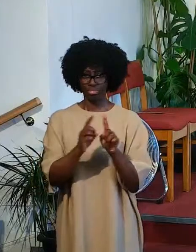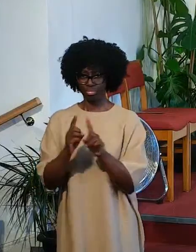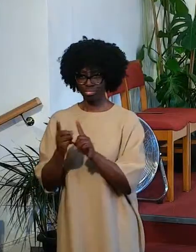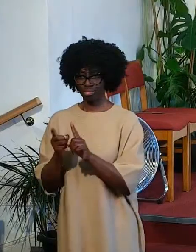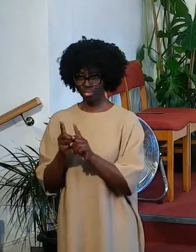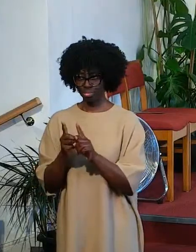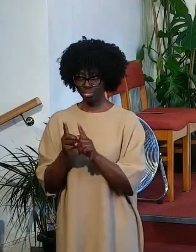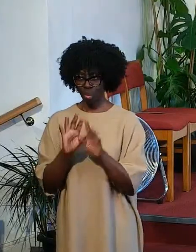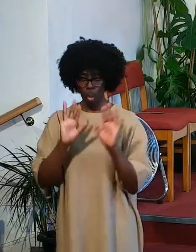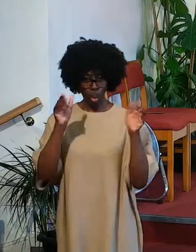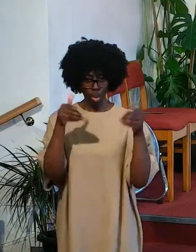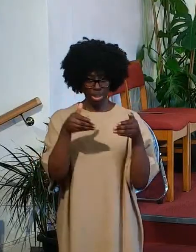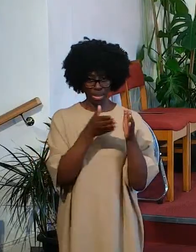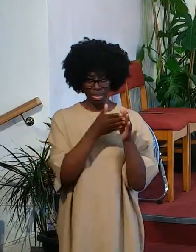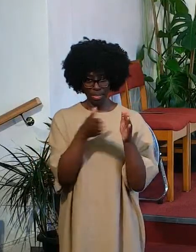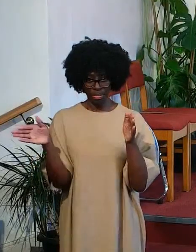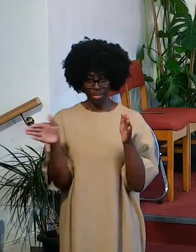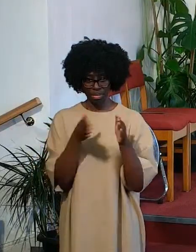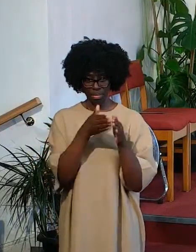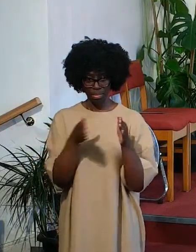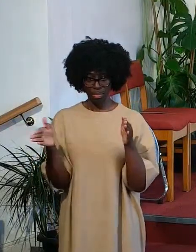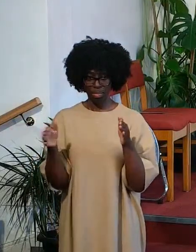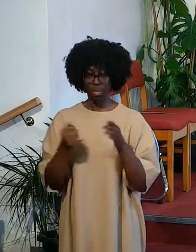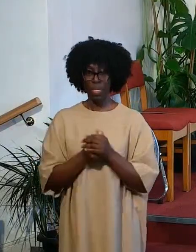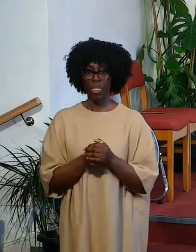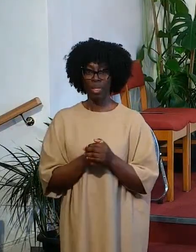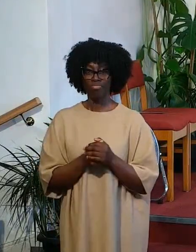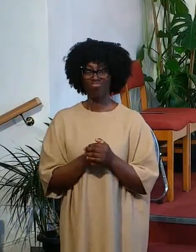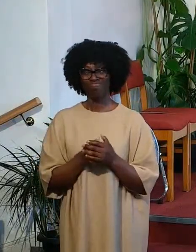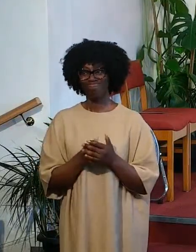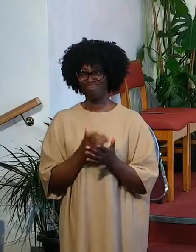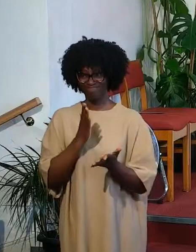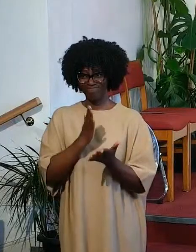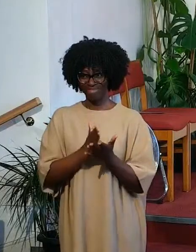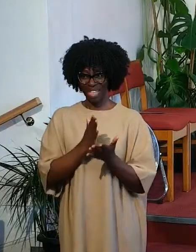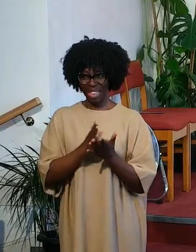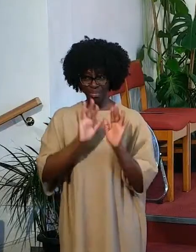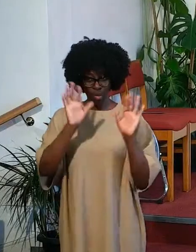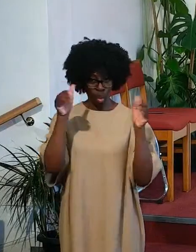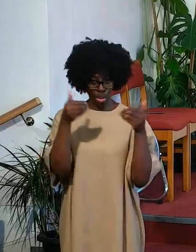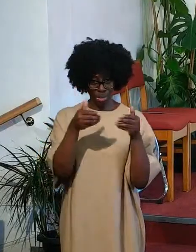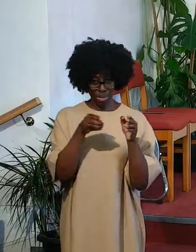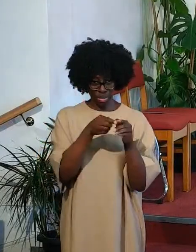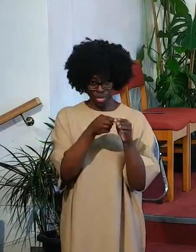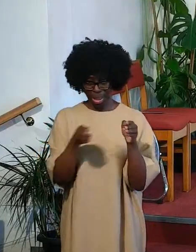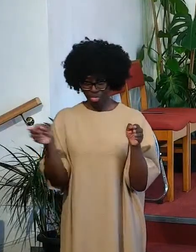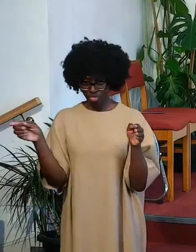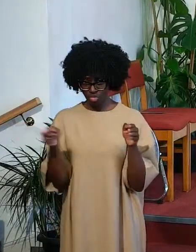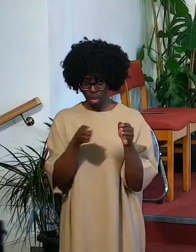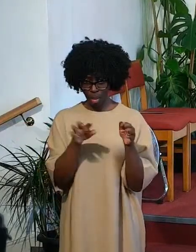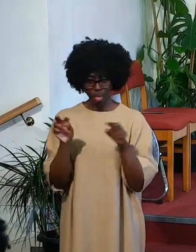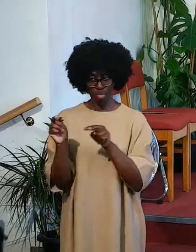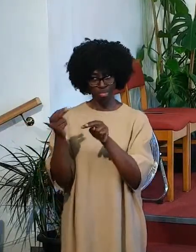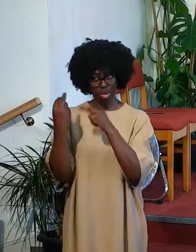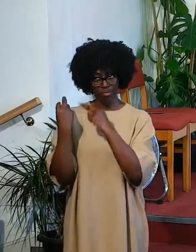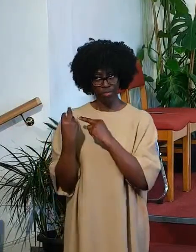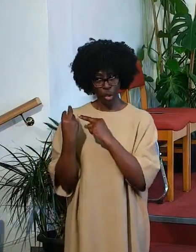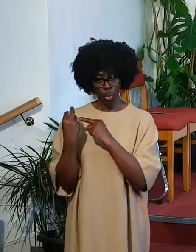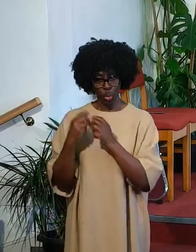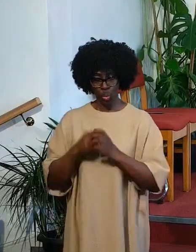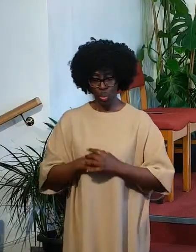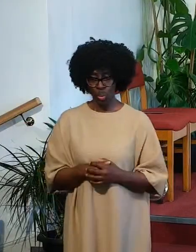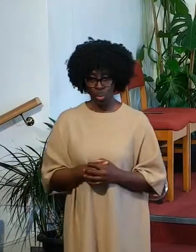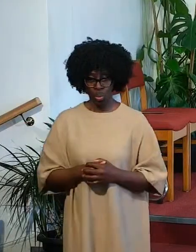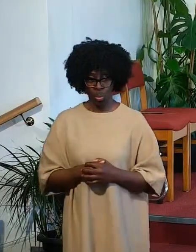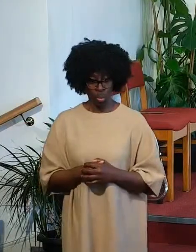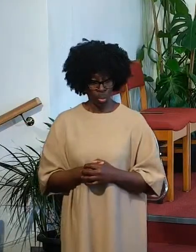spectrum, remember the reason why it's now revised, you used to say someone is autistic, and that was it. The reason why